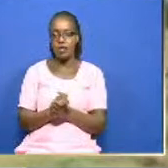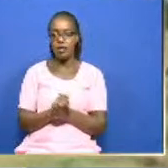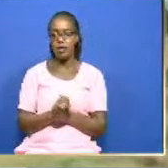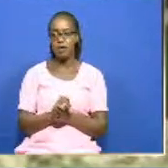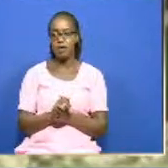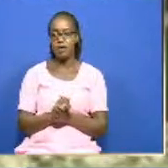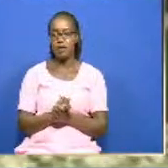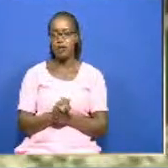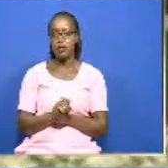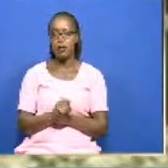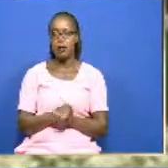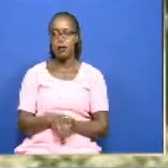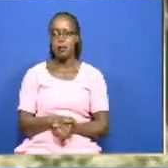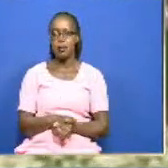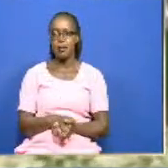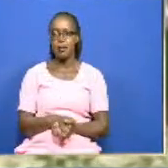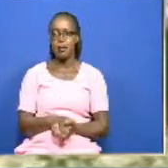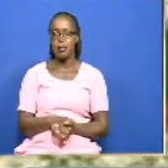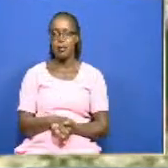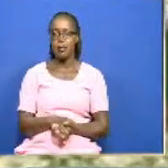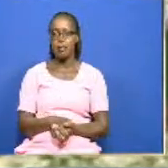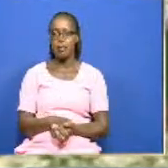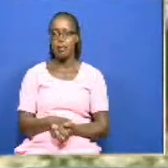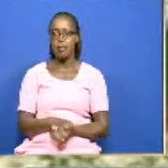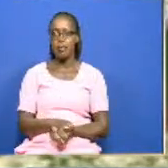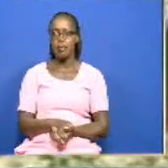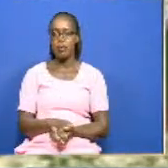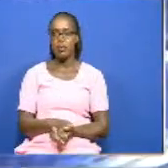Yogo reporting for Channel 1 Business.